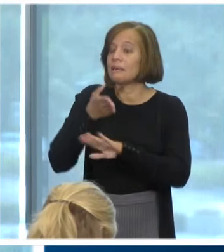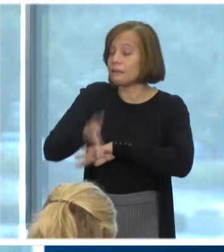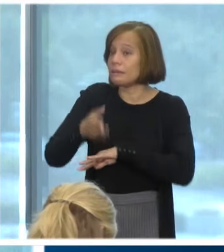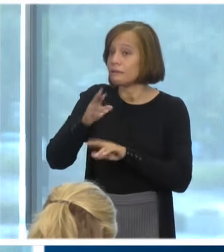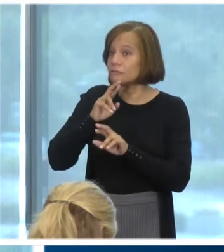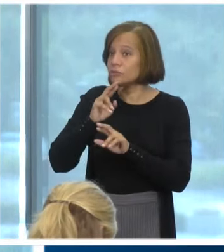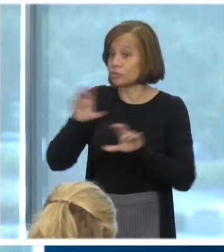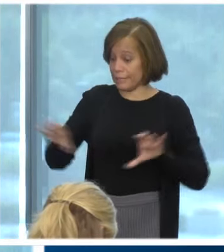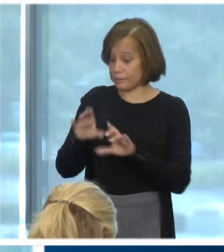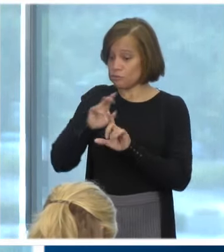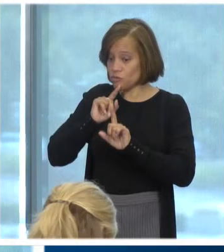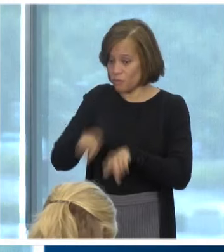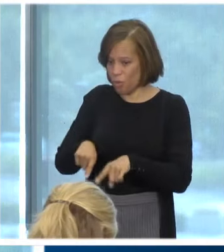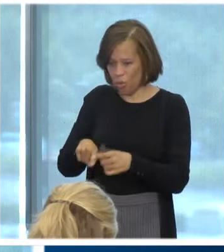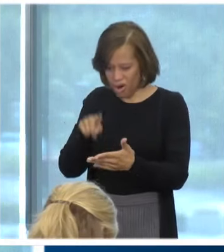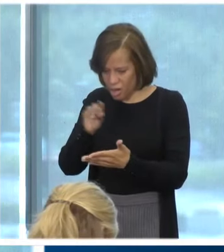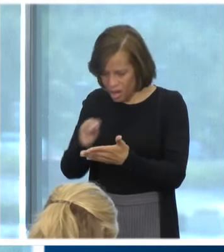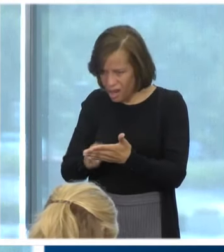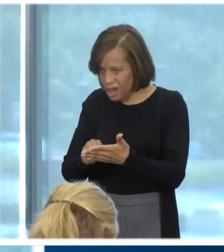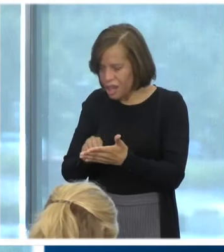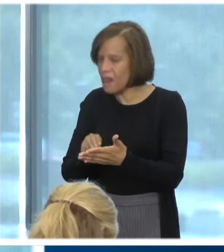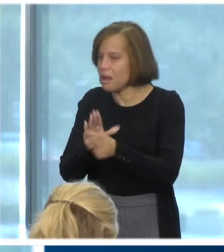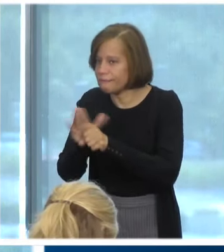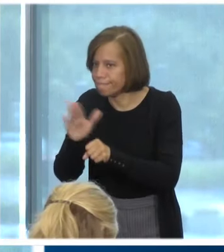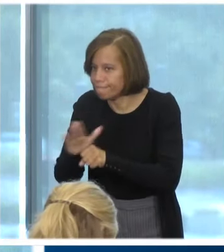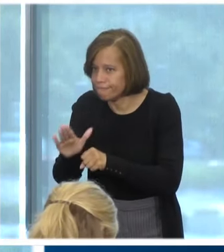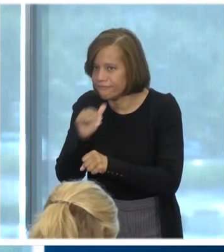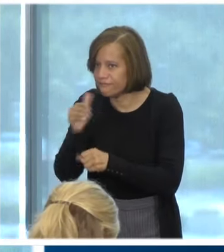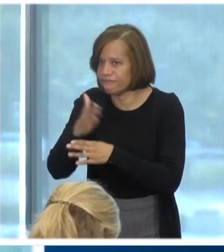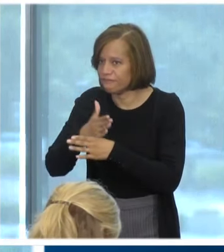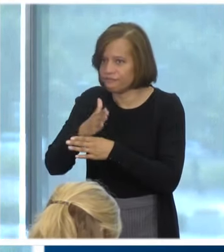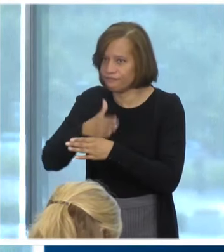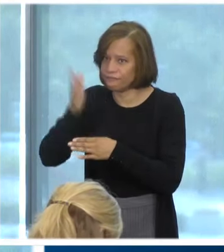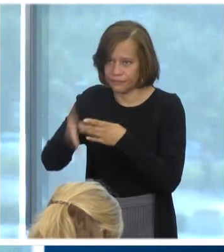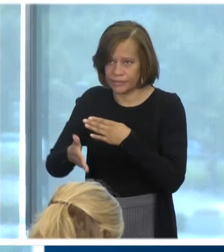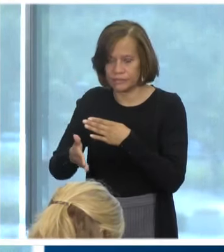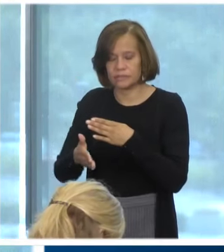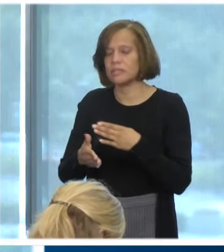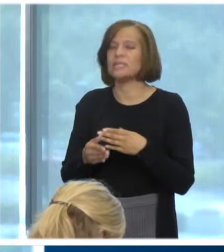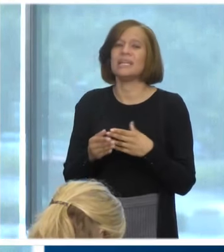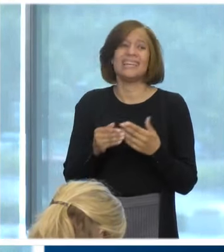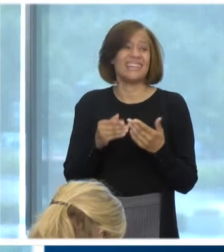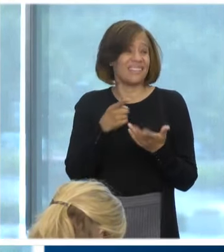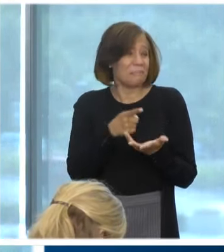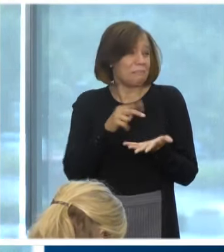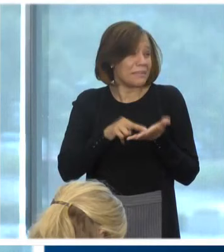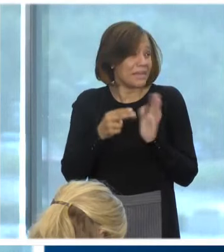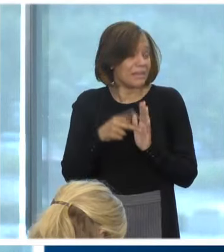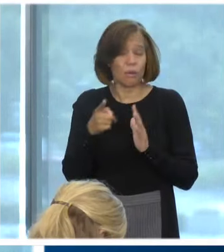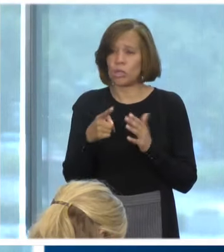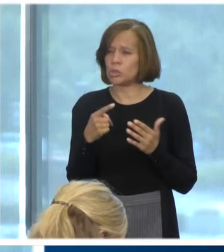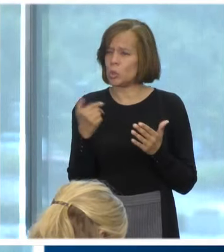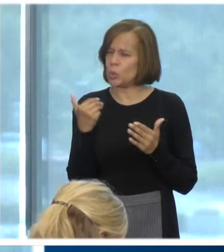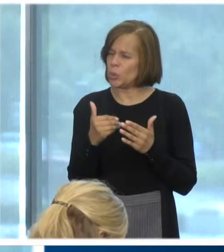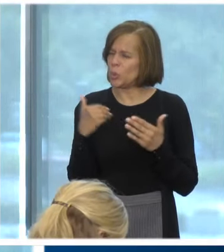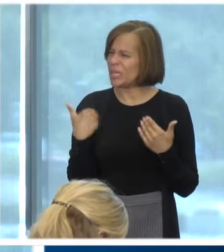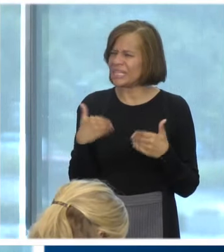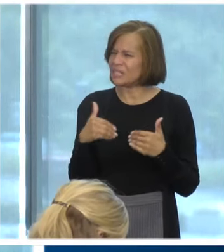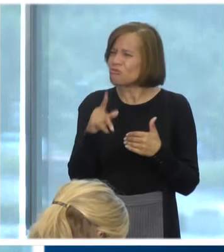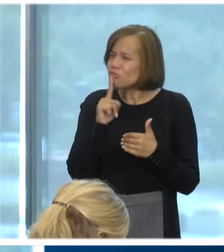officers, making it virtually impossible in some cases for BakerHostetler to identify the